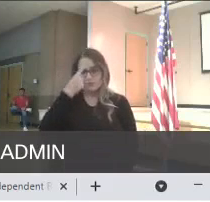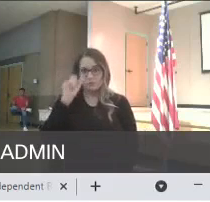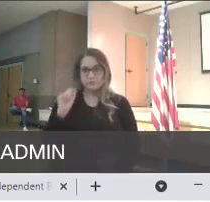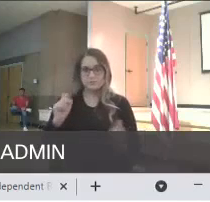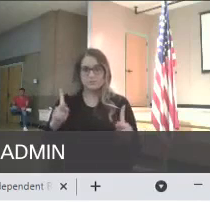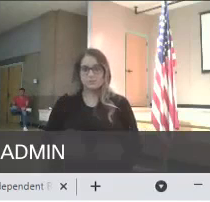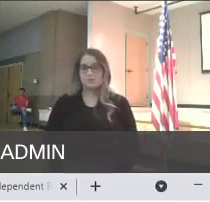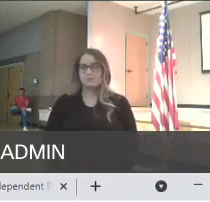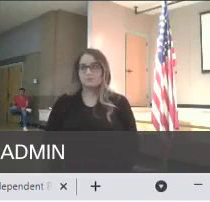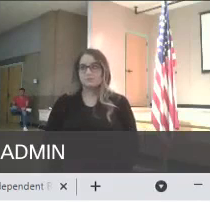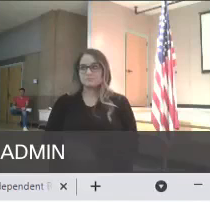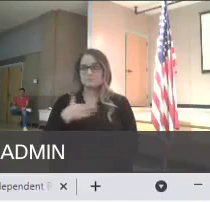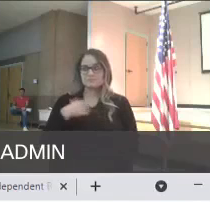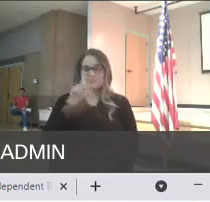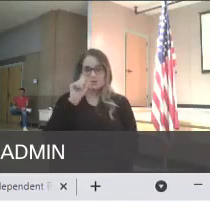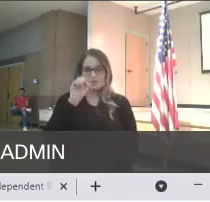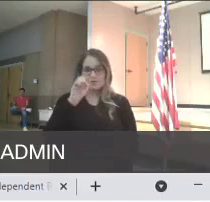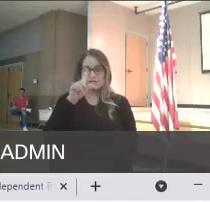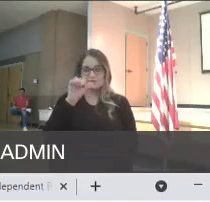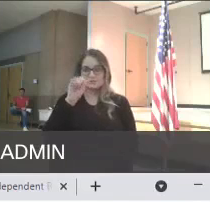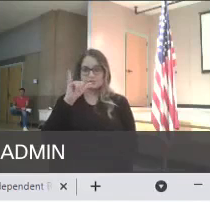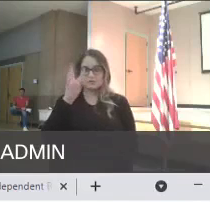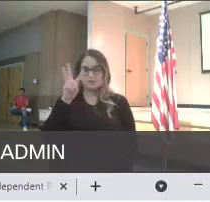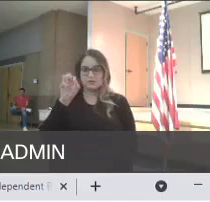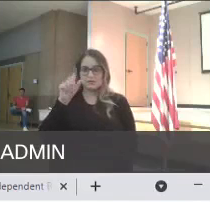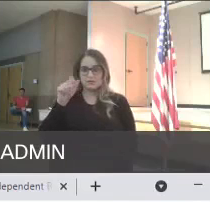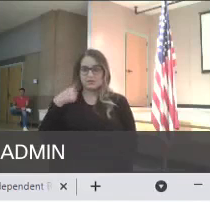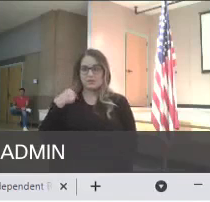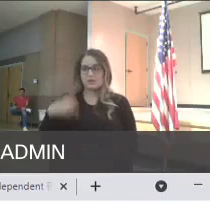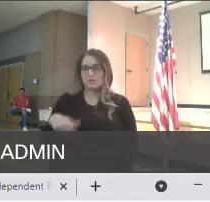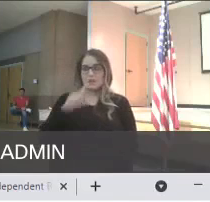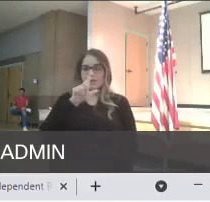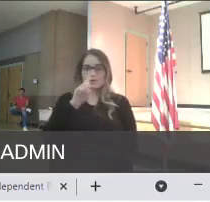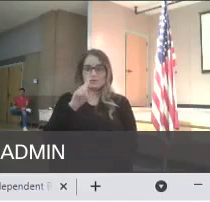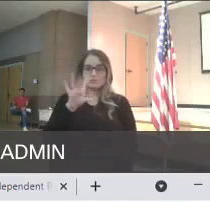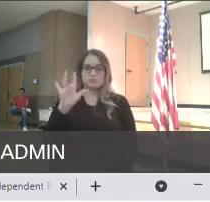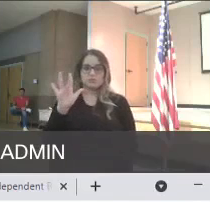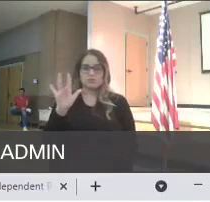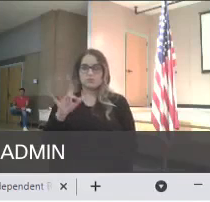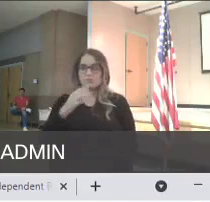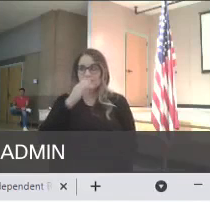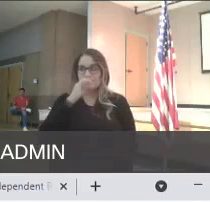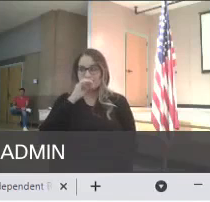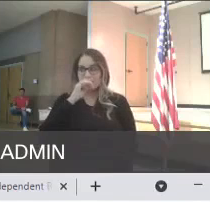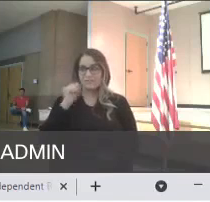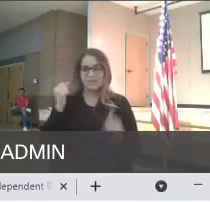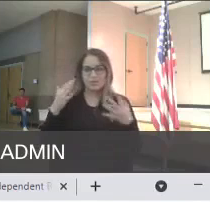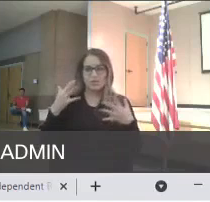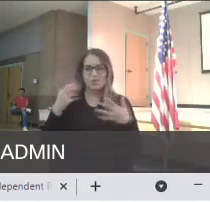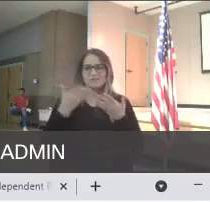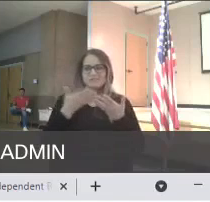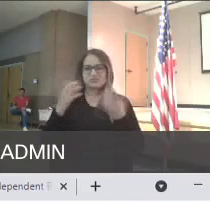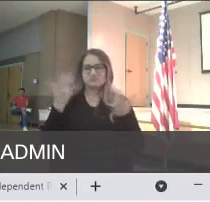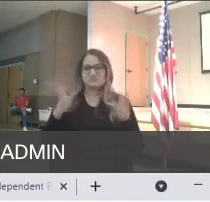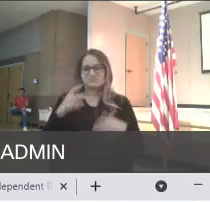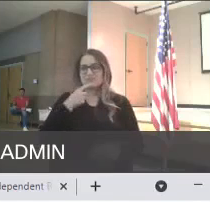Thank you for this opportunity. My name is Leslie Wilson, and I live in LD 25. A lot of the